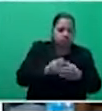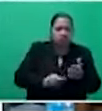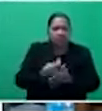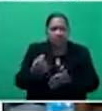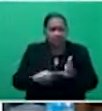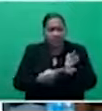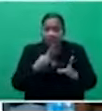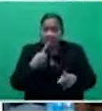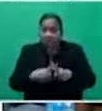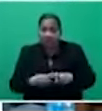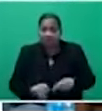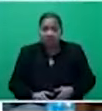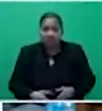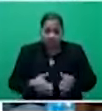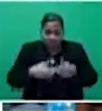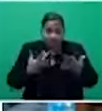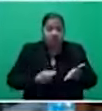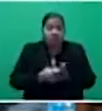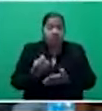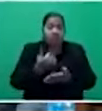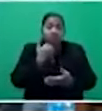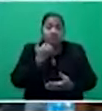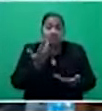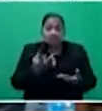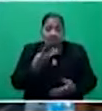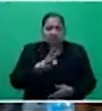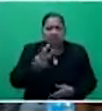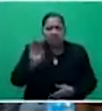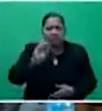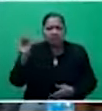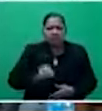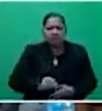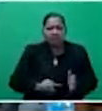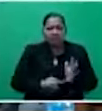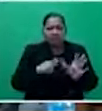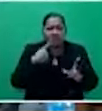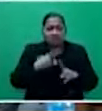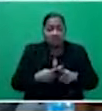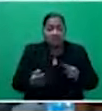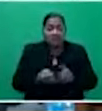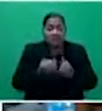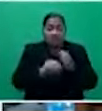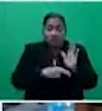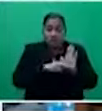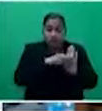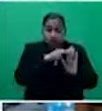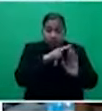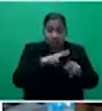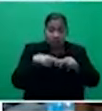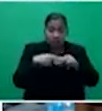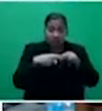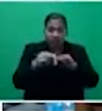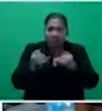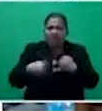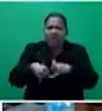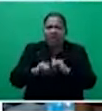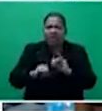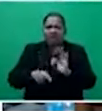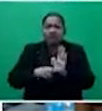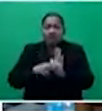that they will now pay 33% tax. Many of the resorts, Mr. Speaker, sir, in Fiji, are owned, island resorts in particular, owned